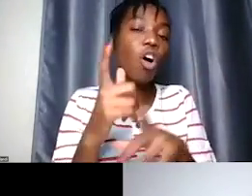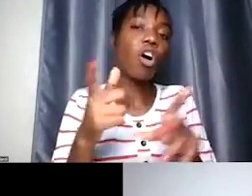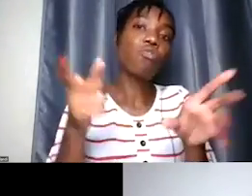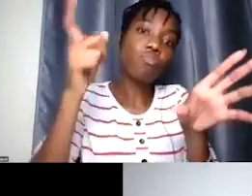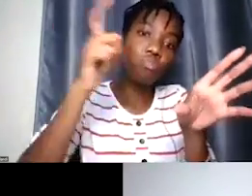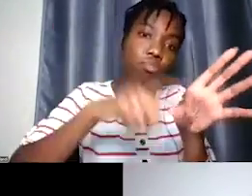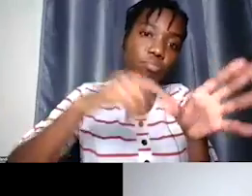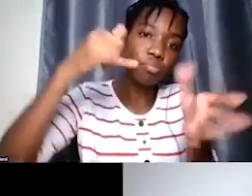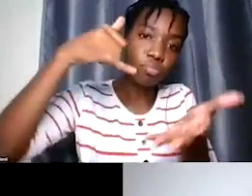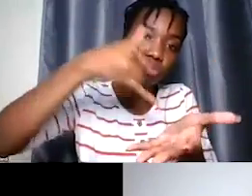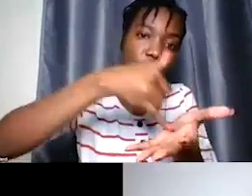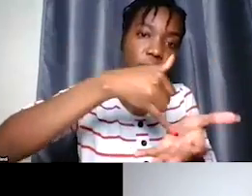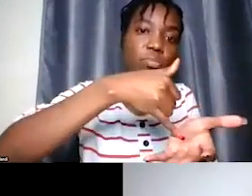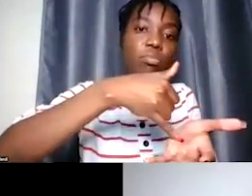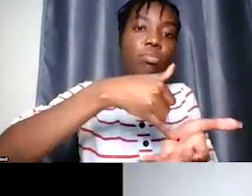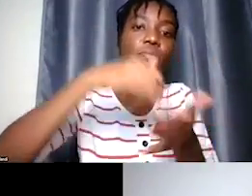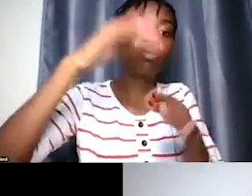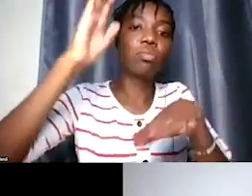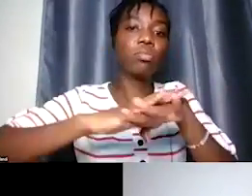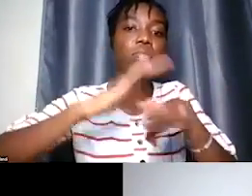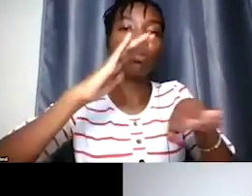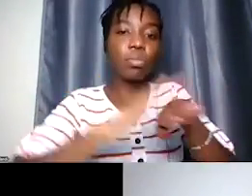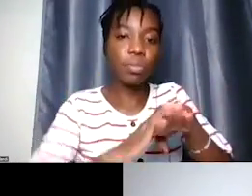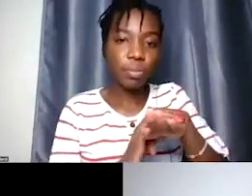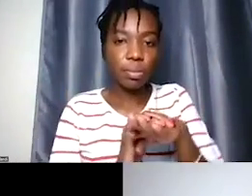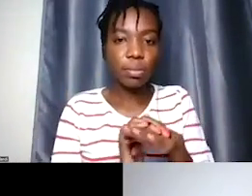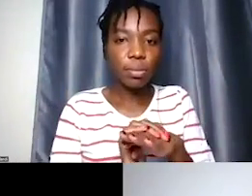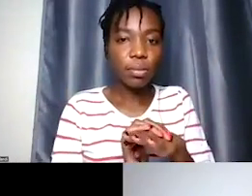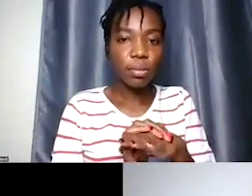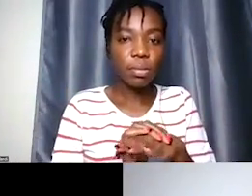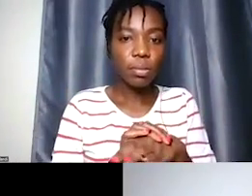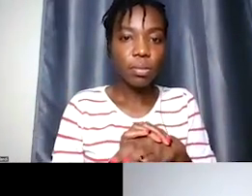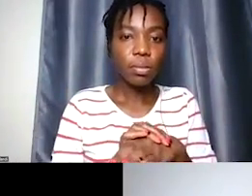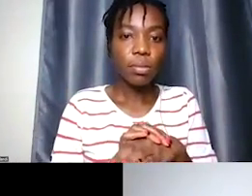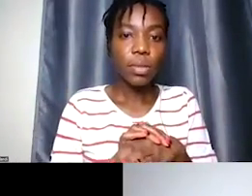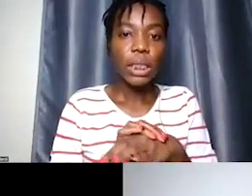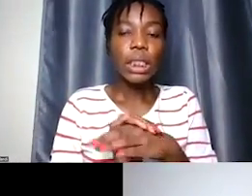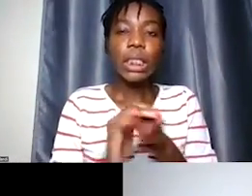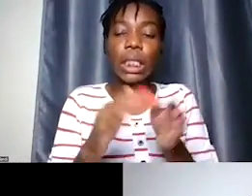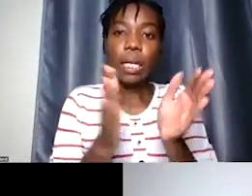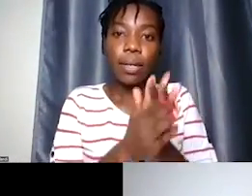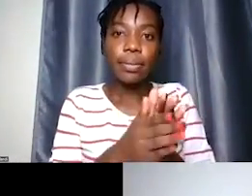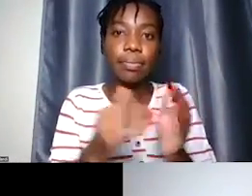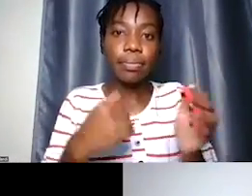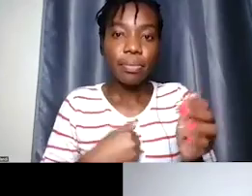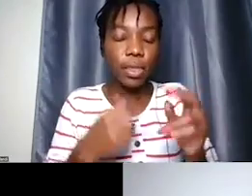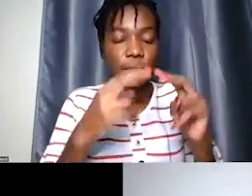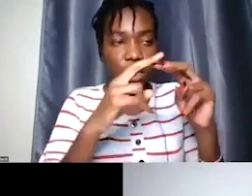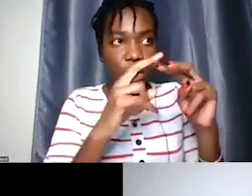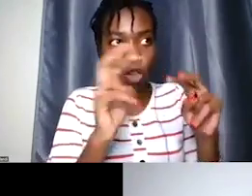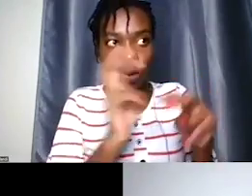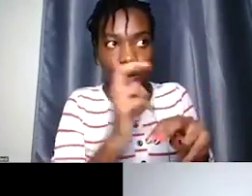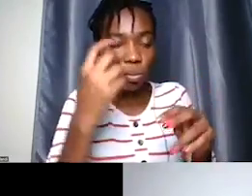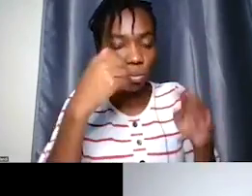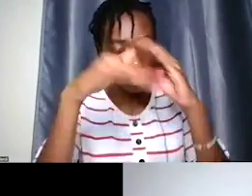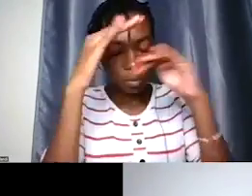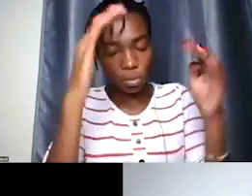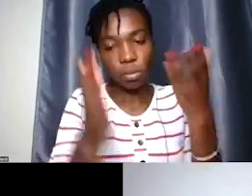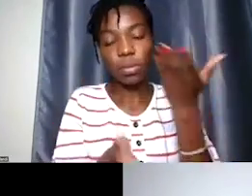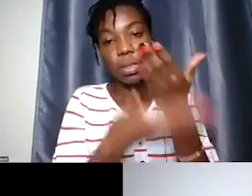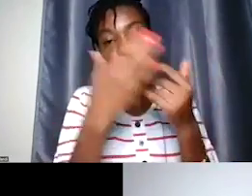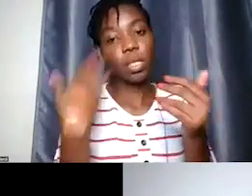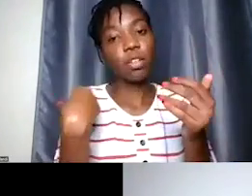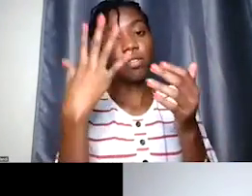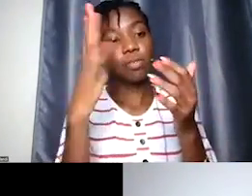involved, that can be great if it's possible. The other thing is seek professional help. And number five, if